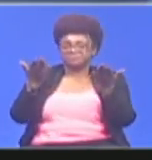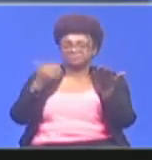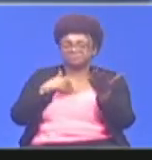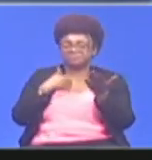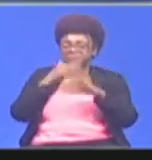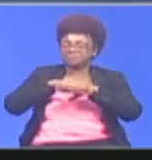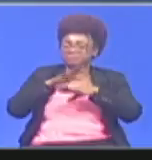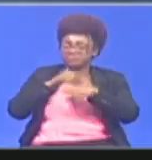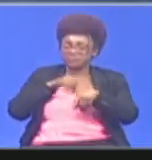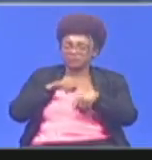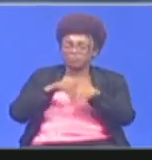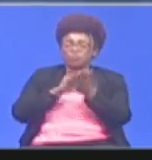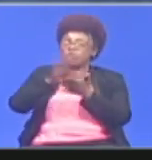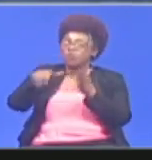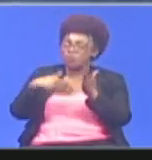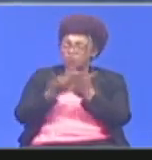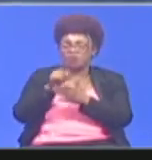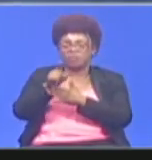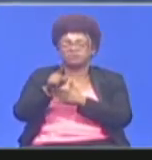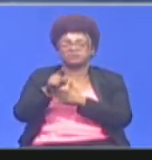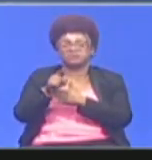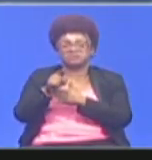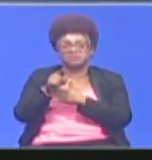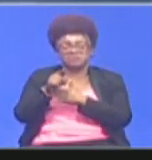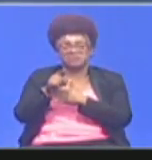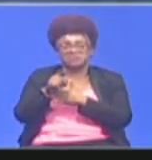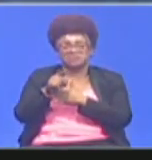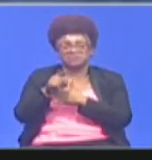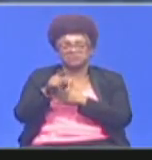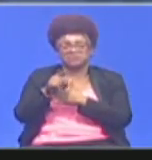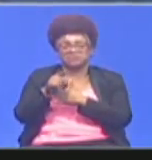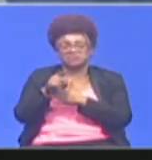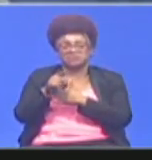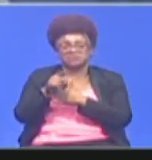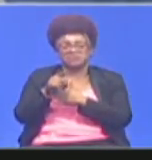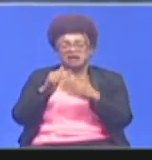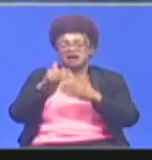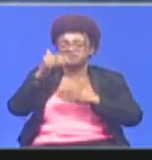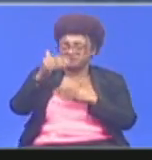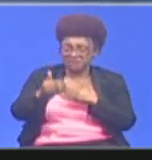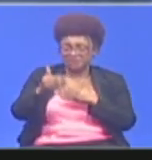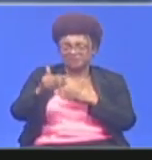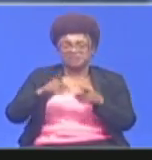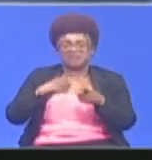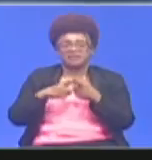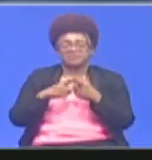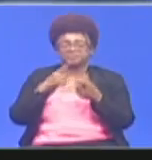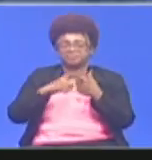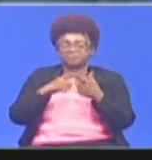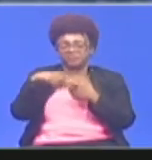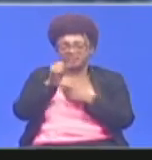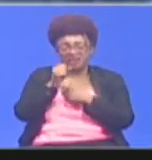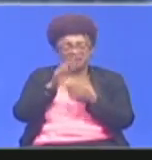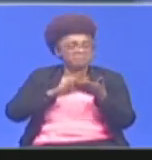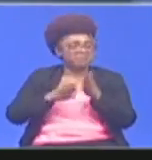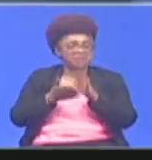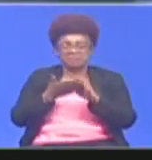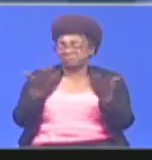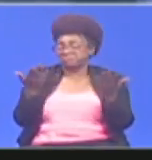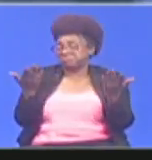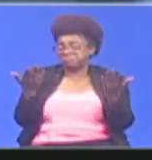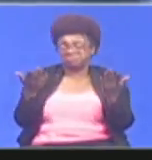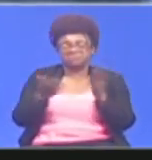great time with all those boys in that tournament. And after that, the next 5 years, they became the household